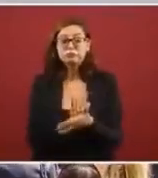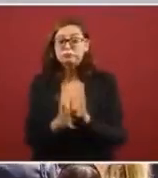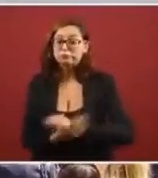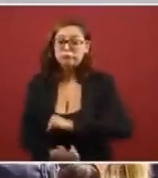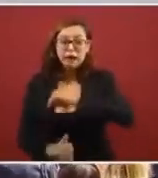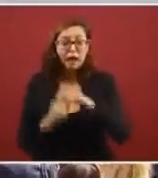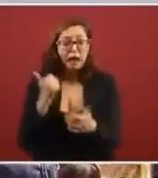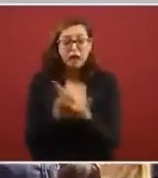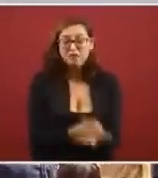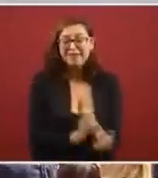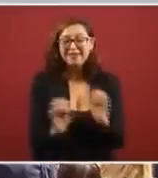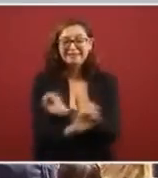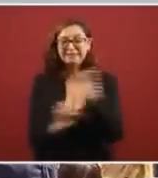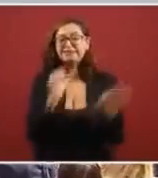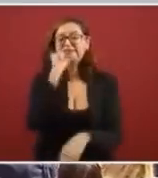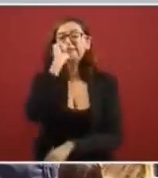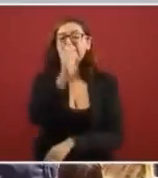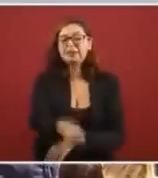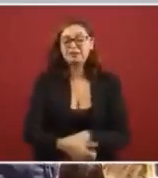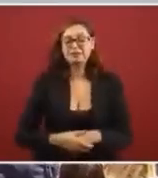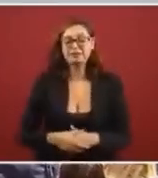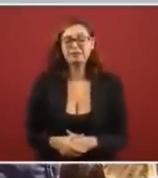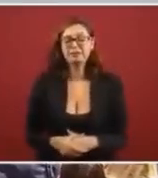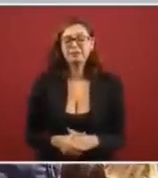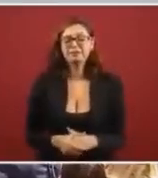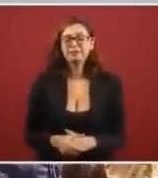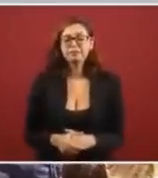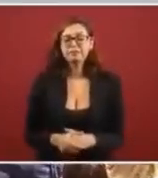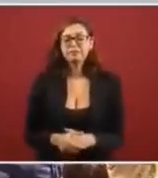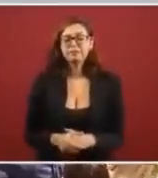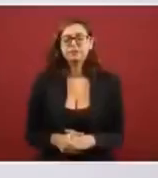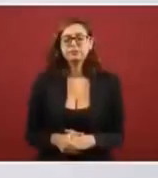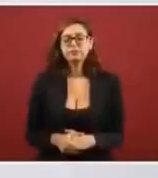bonds there is no more influential ISM